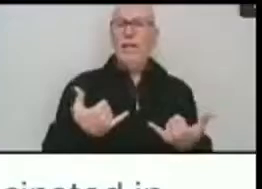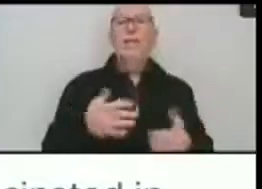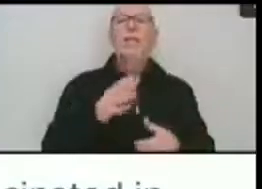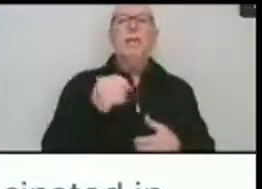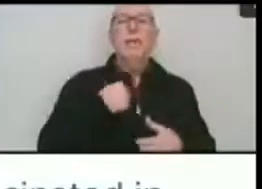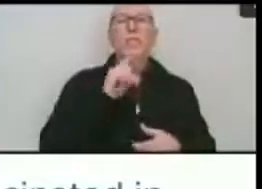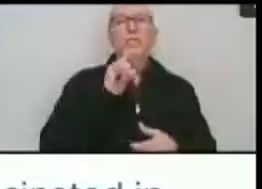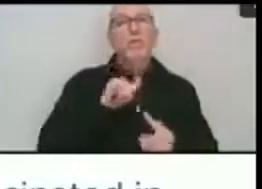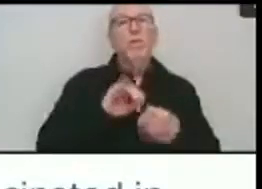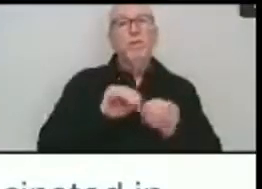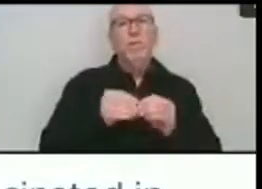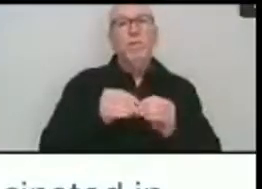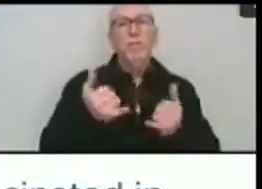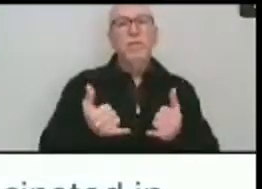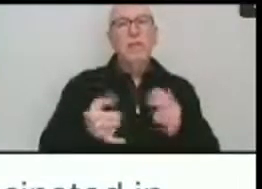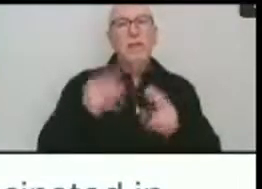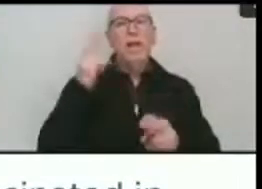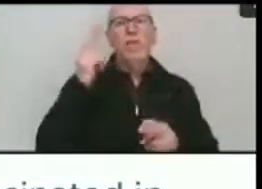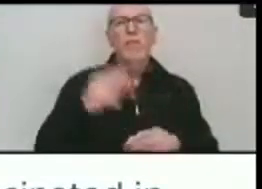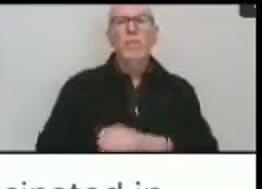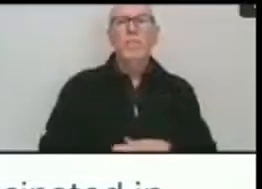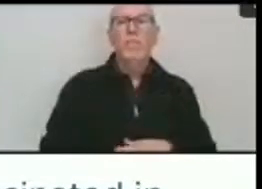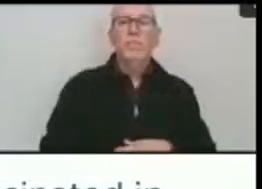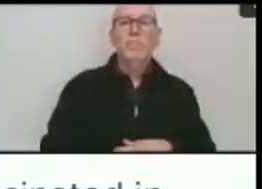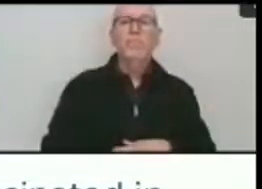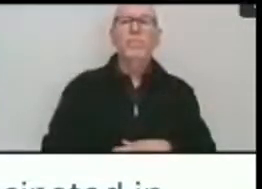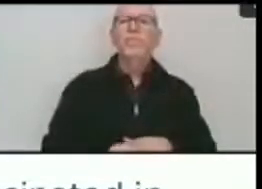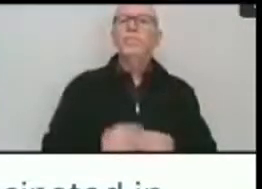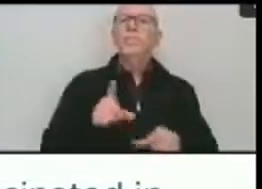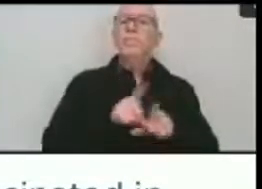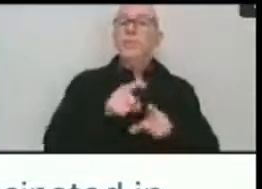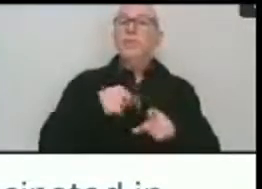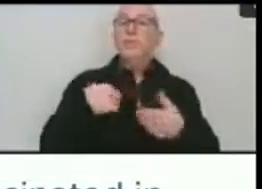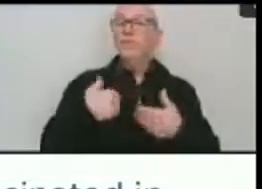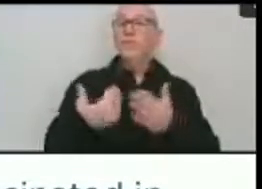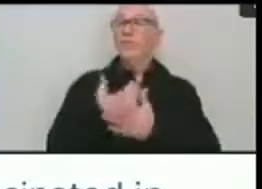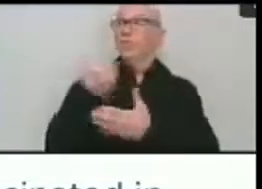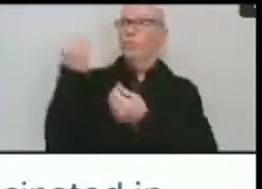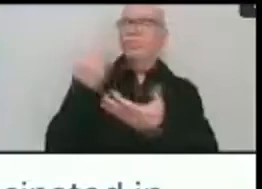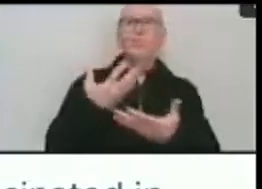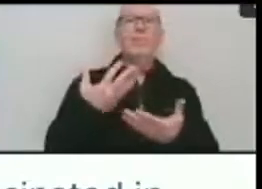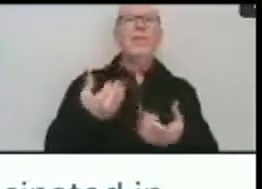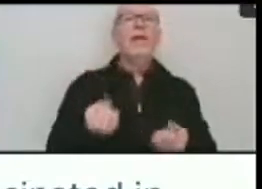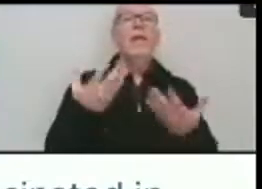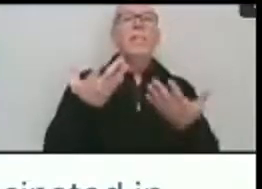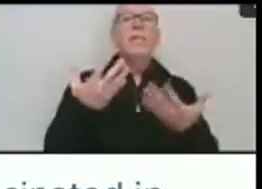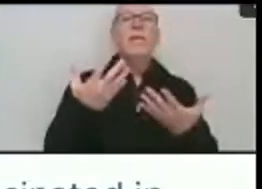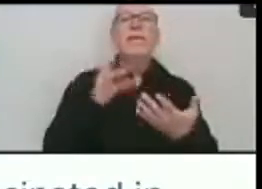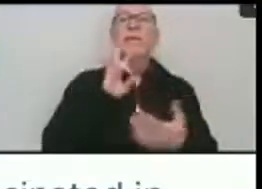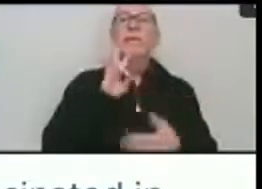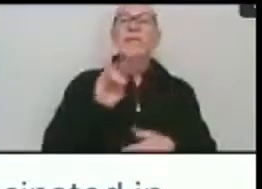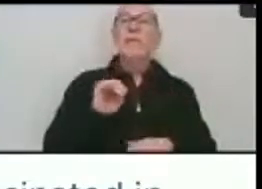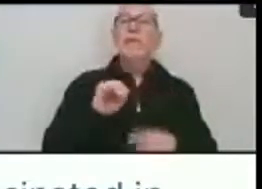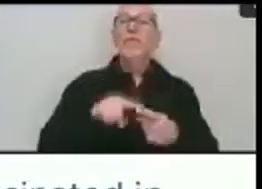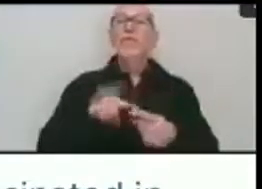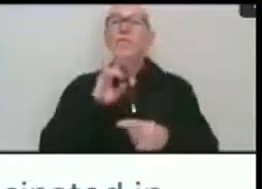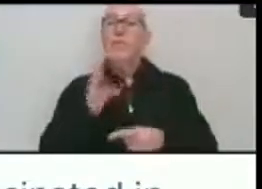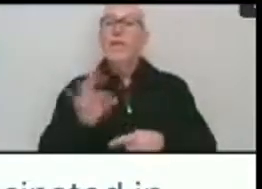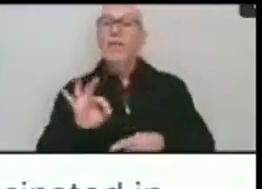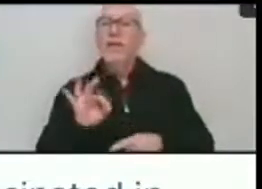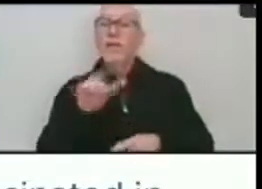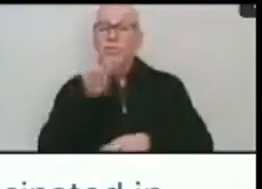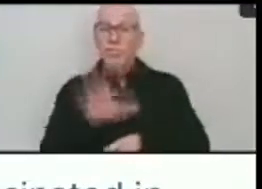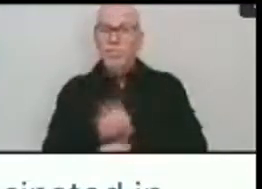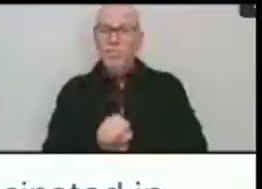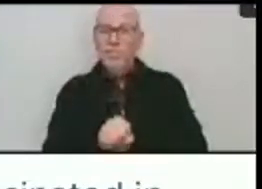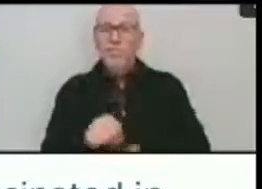have scheduled their second dose. 59,000 Hoosiers between 70 and 79 made appointments for their first dose of vaccine on